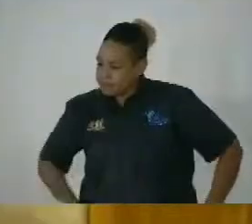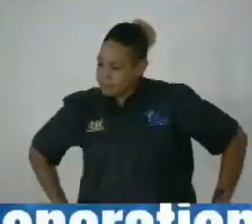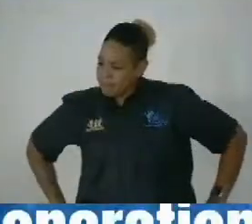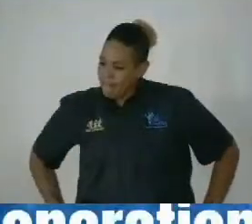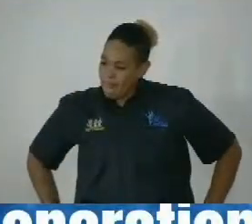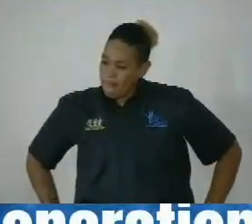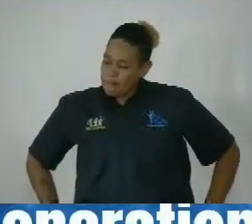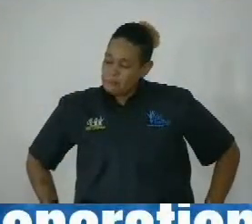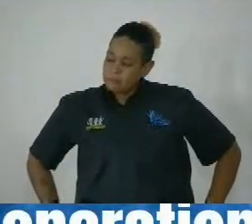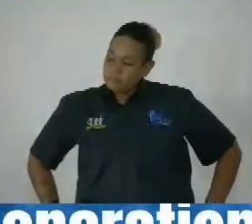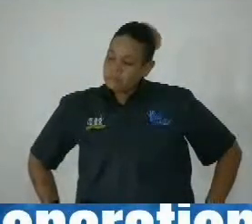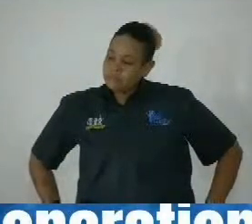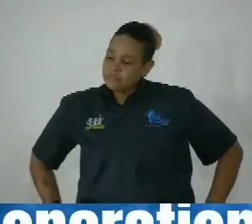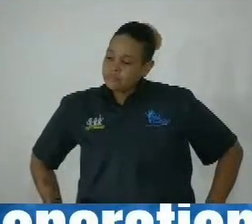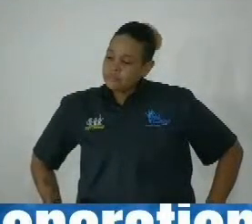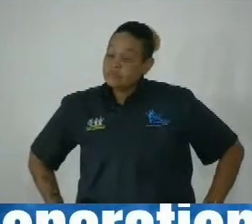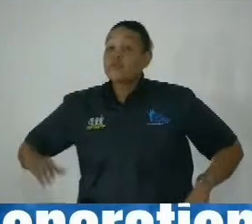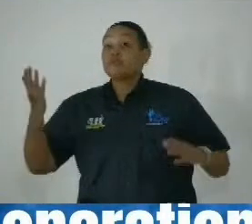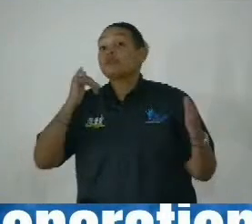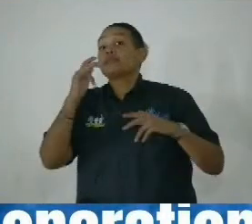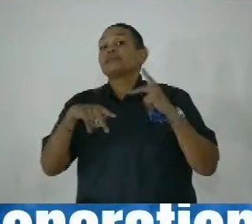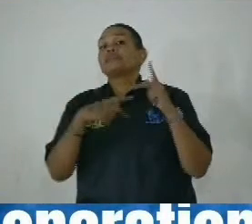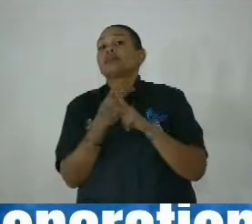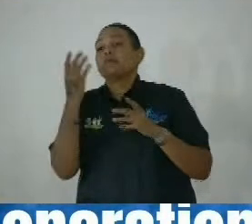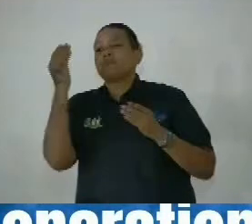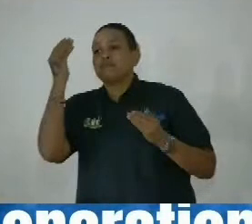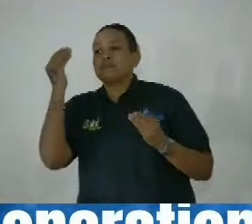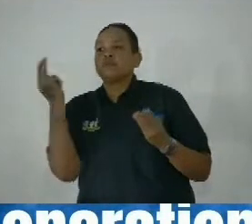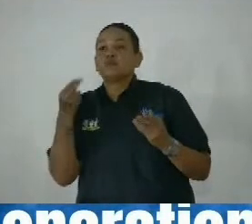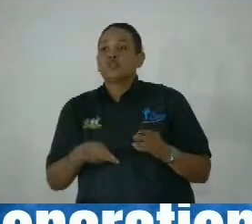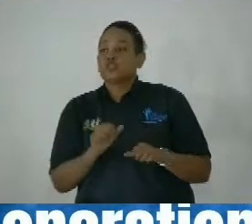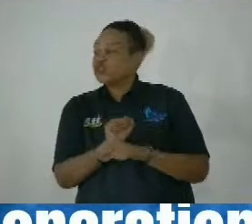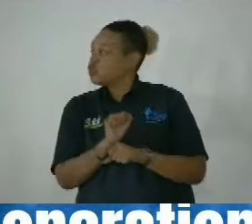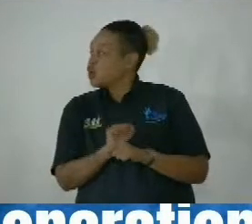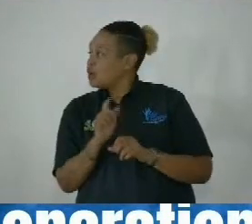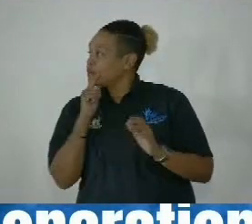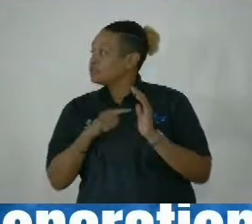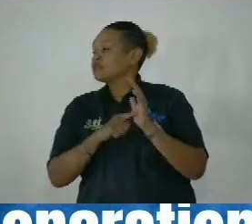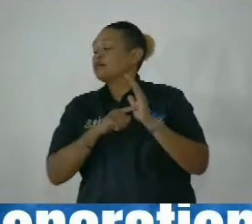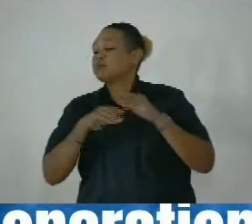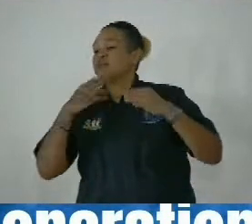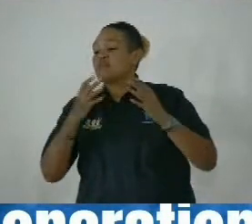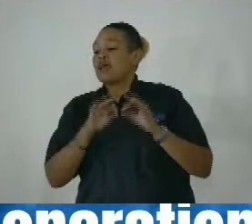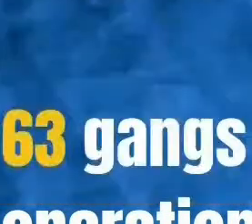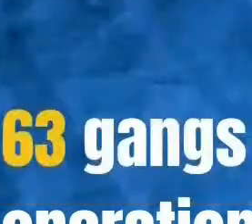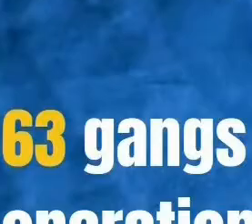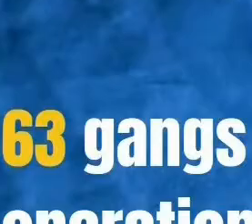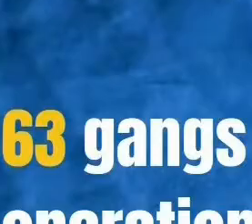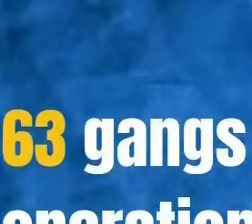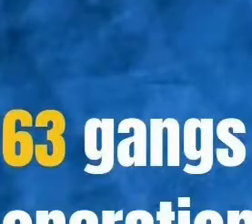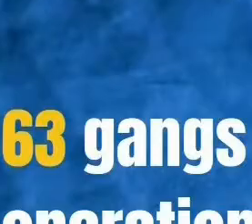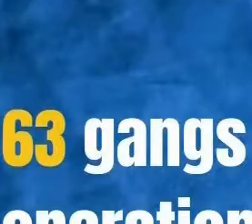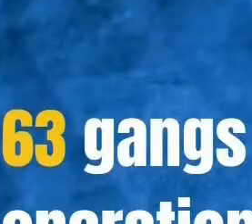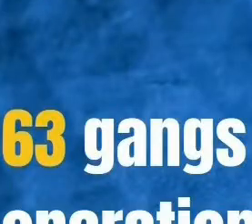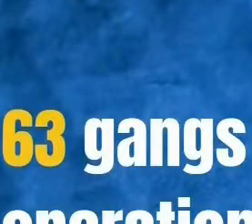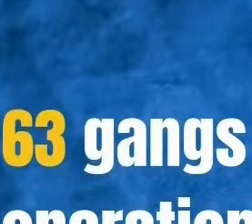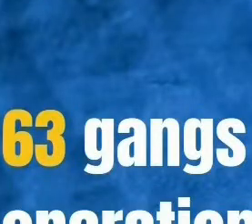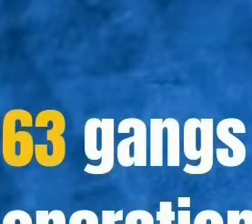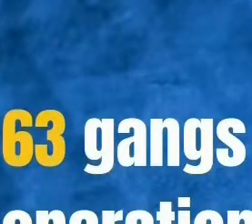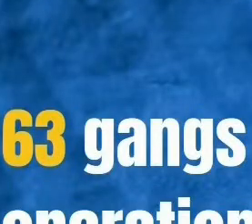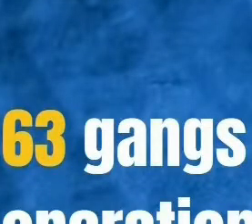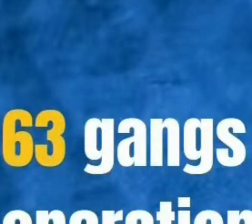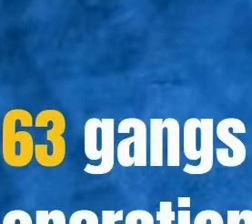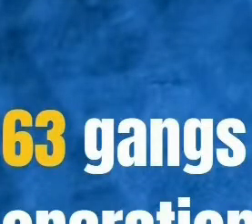who bring that kind of work to the job. These models provide critical insights into the structure, behavior, and vulnerabilities of